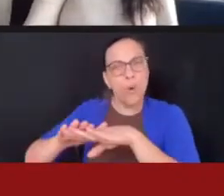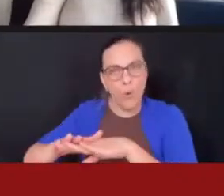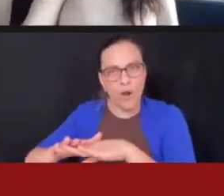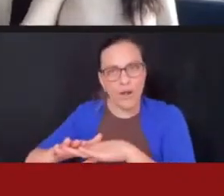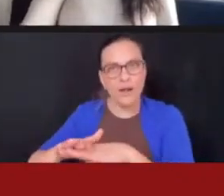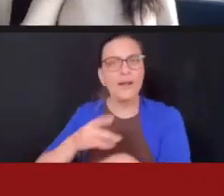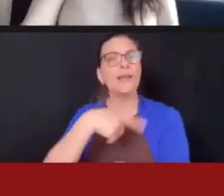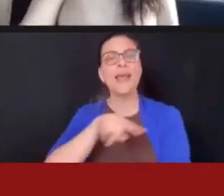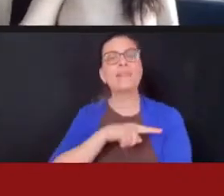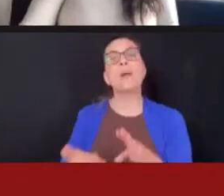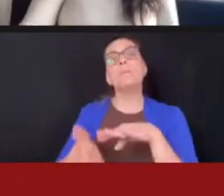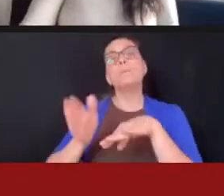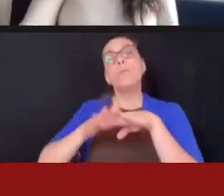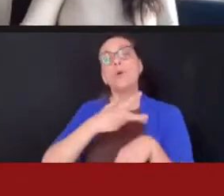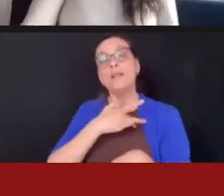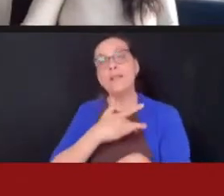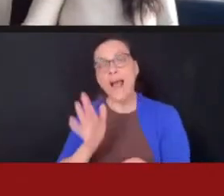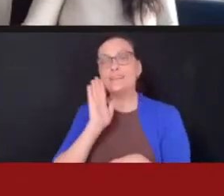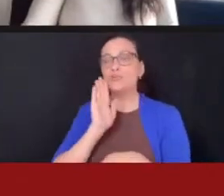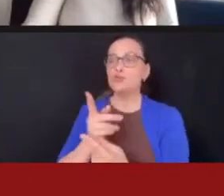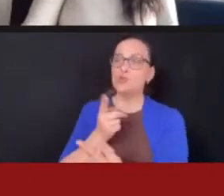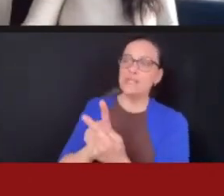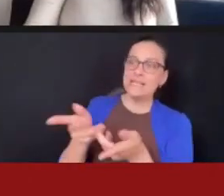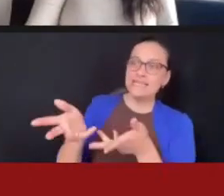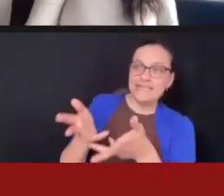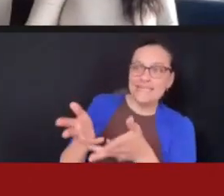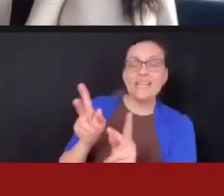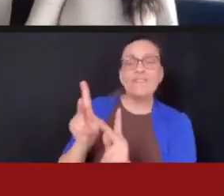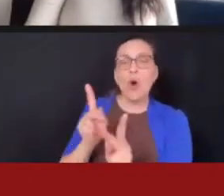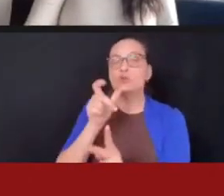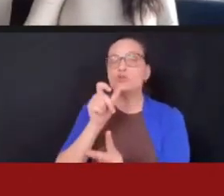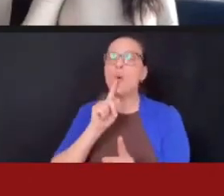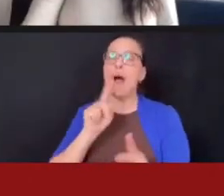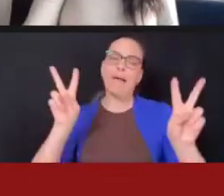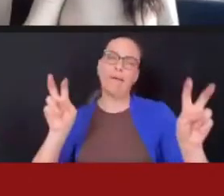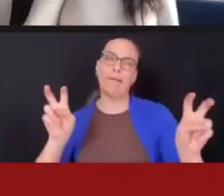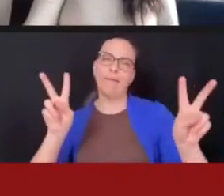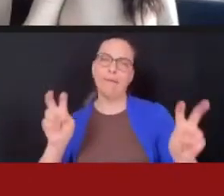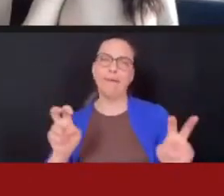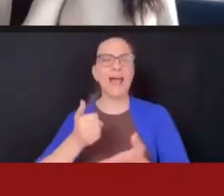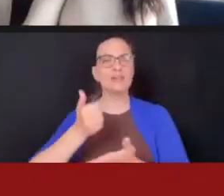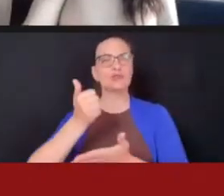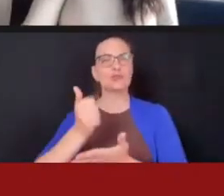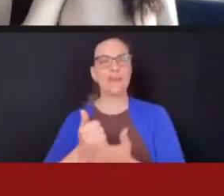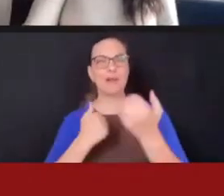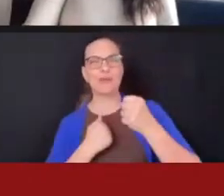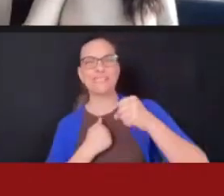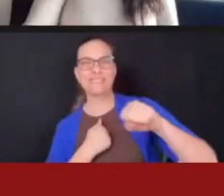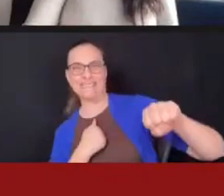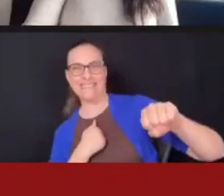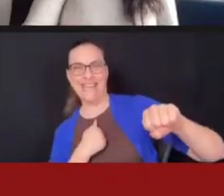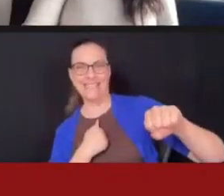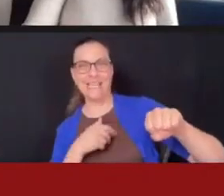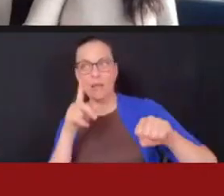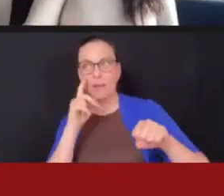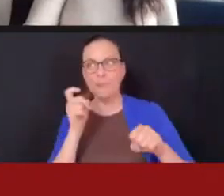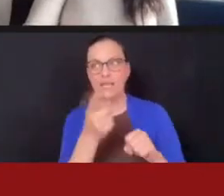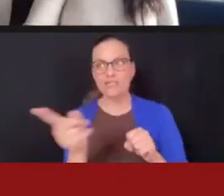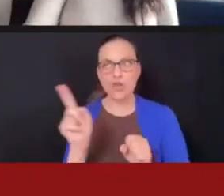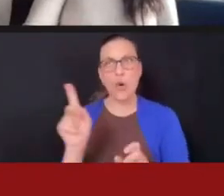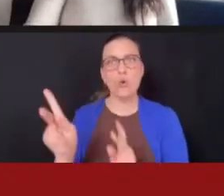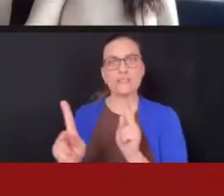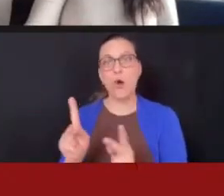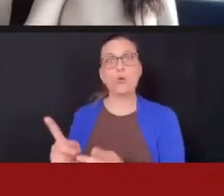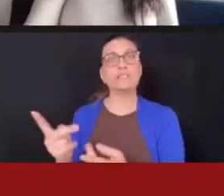are you know, quote unquote, treatment resistant, because those folks come to treatment with more providers